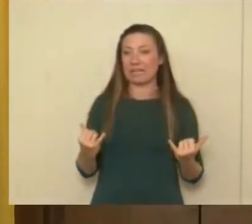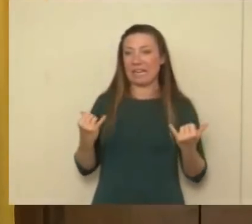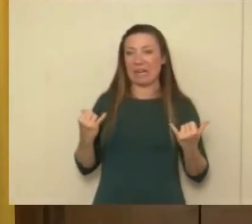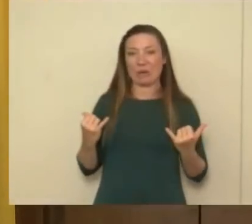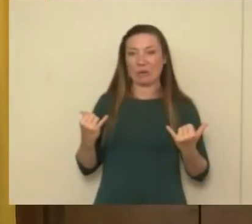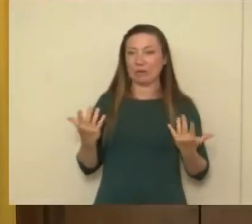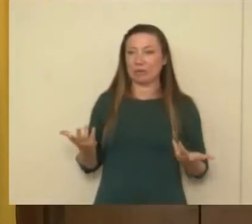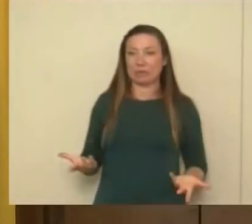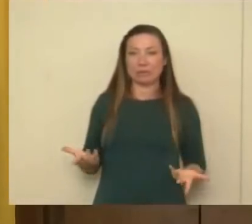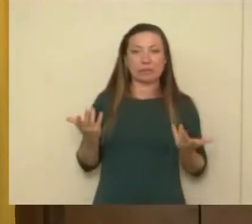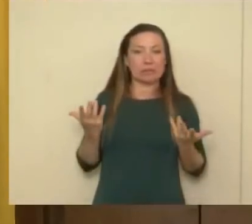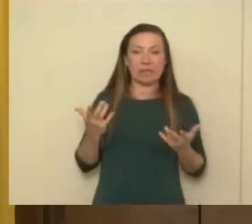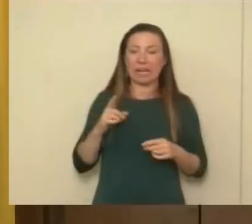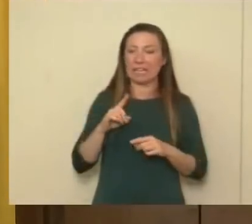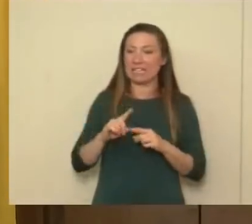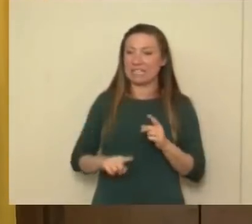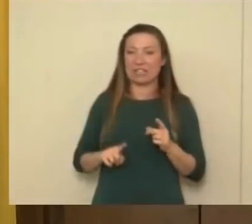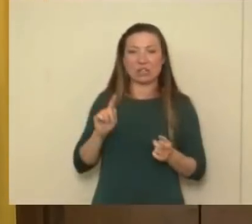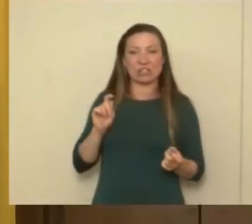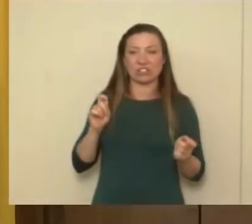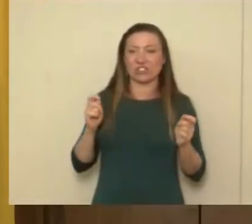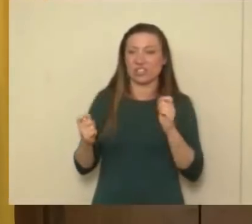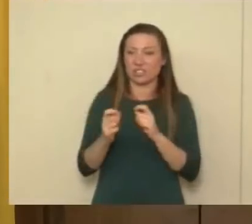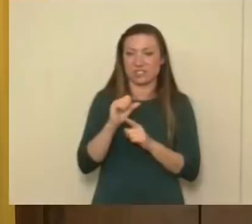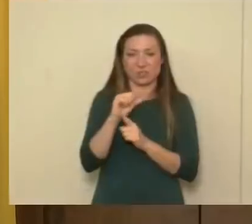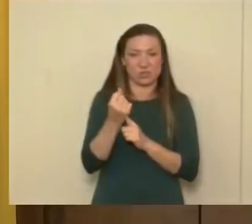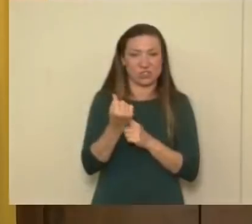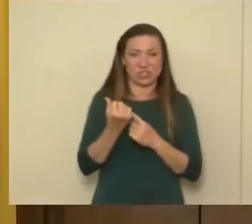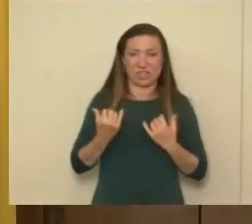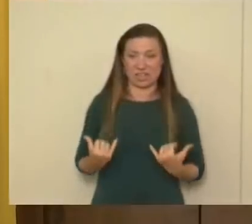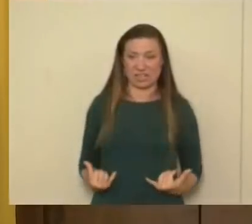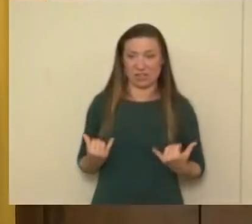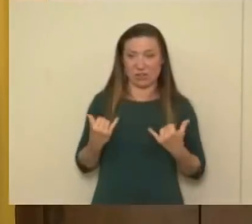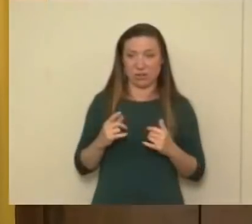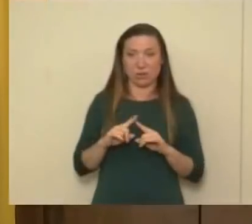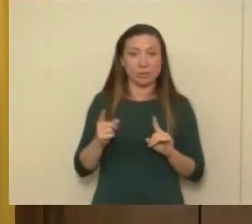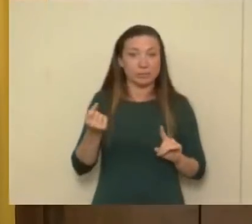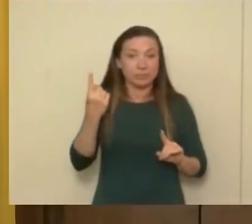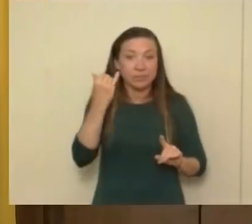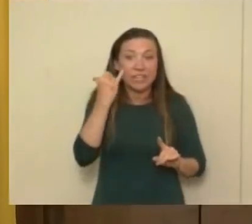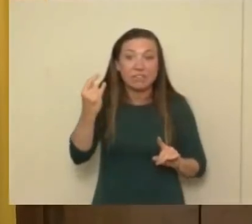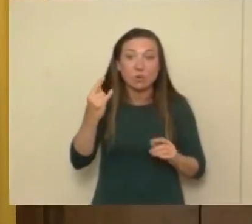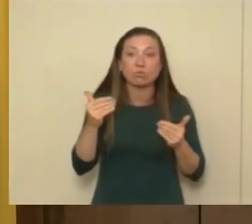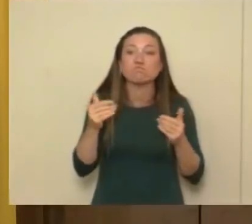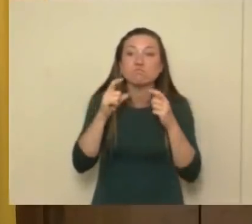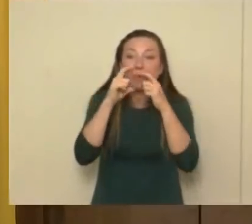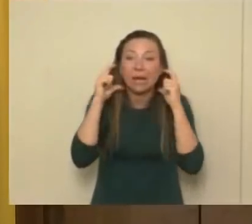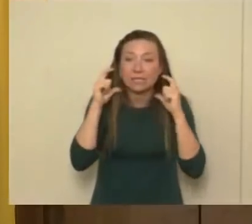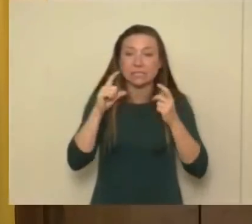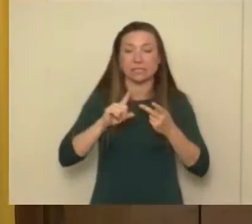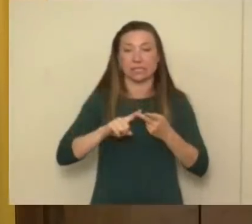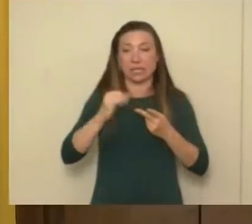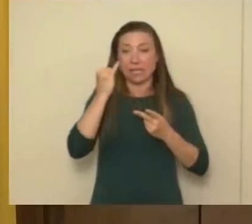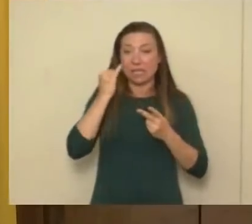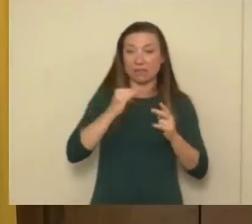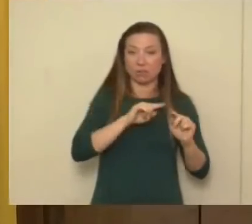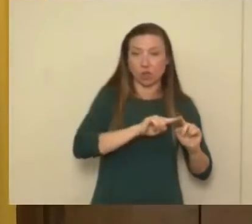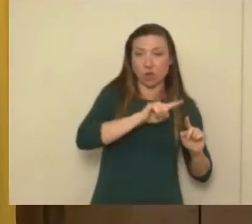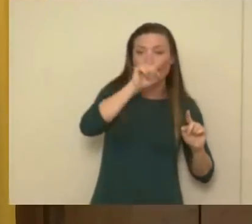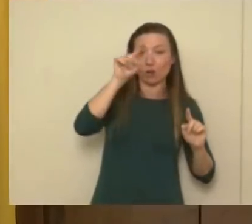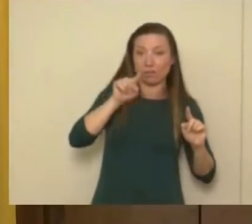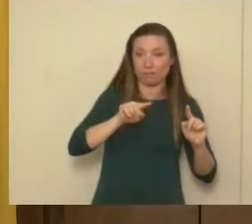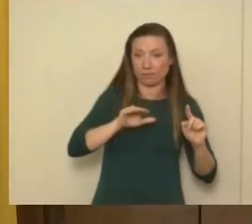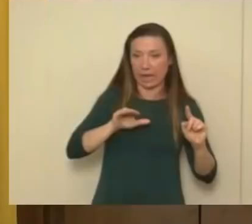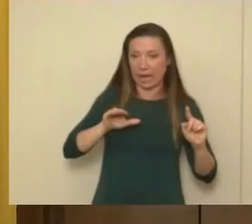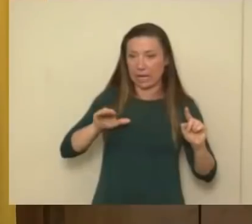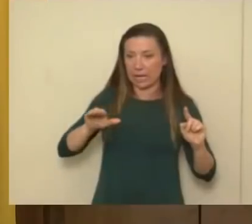this. If we wear masks and we flatten the curve and we lower it, and we can introduce